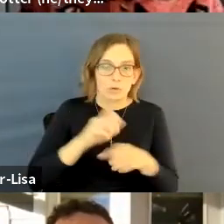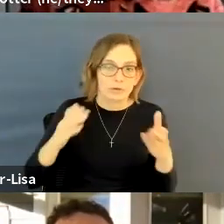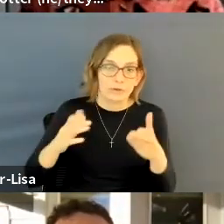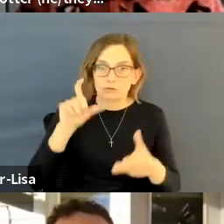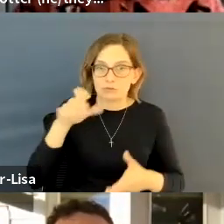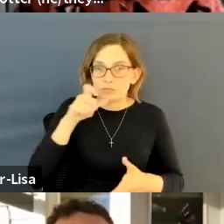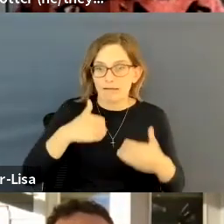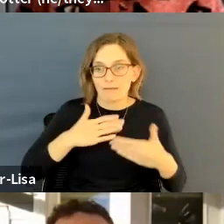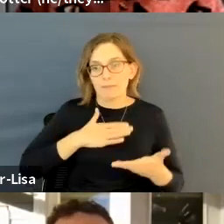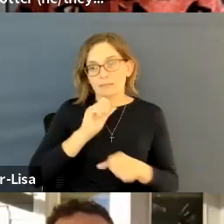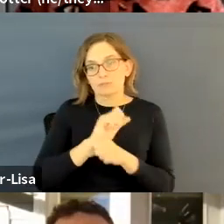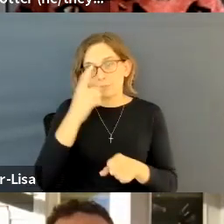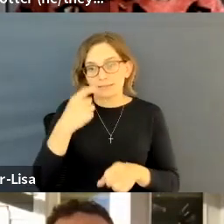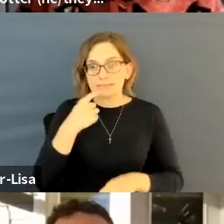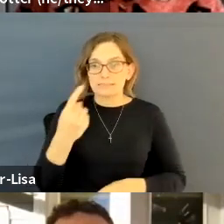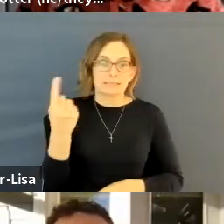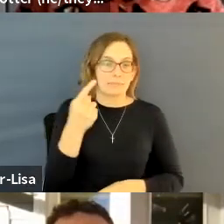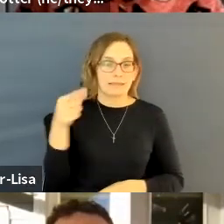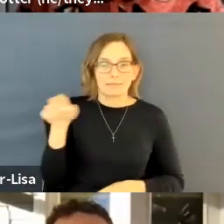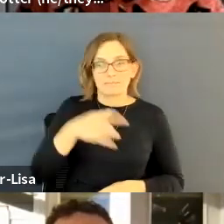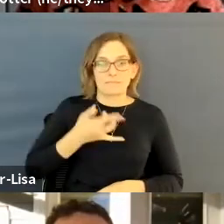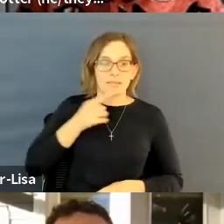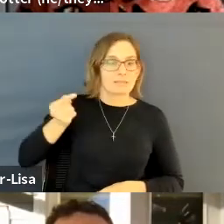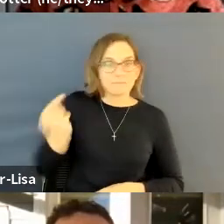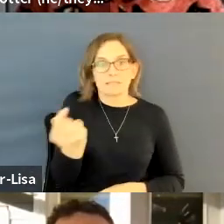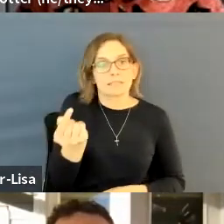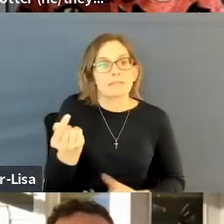because I've said things that they find offensive as